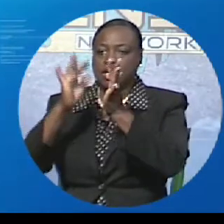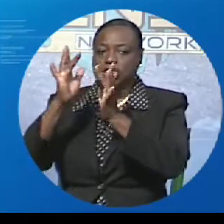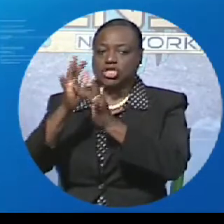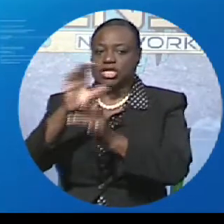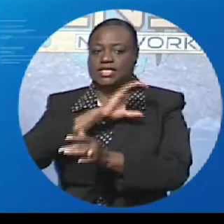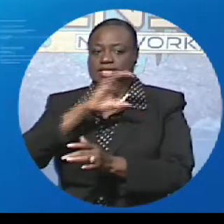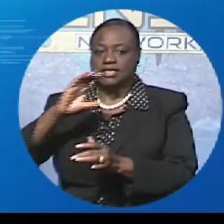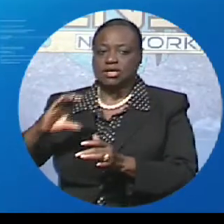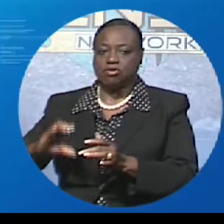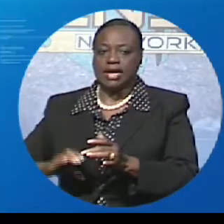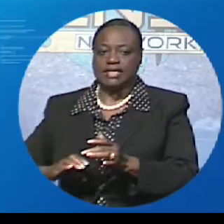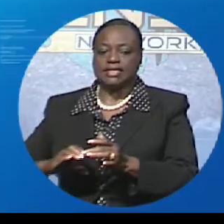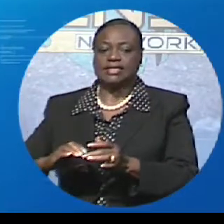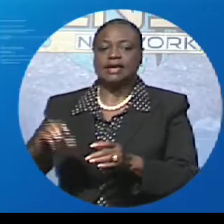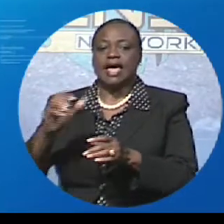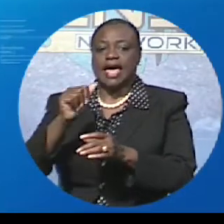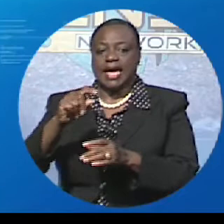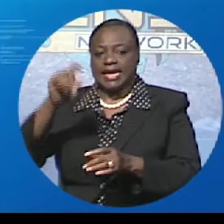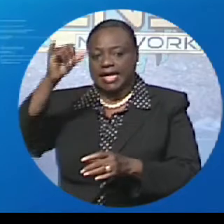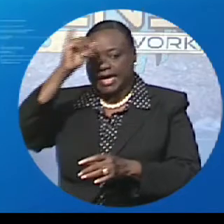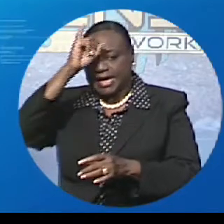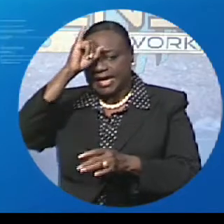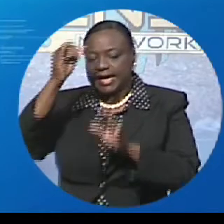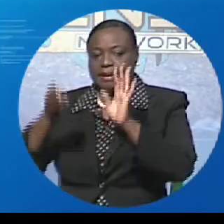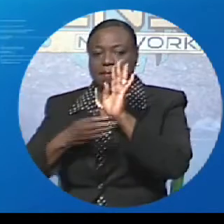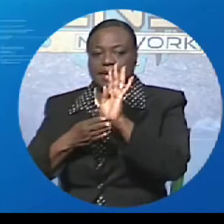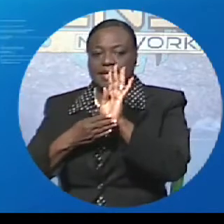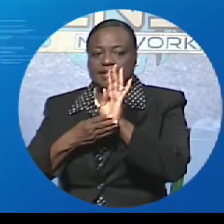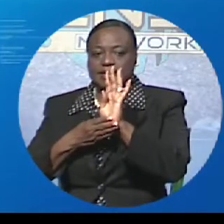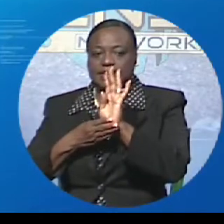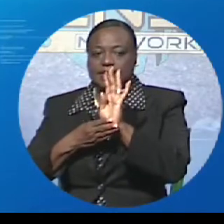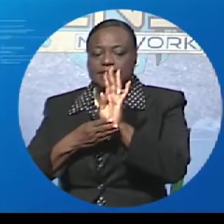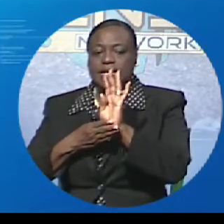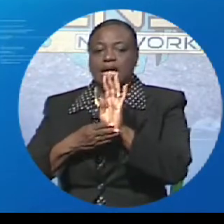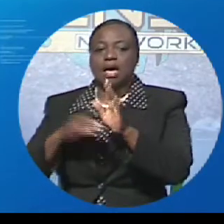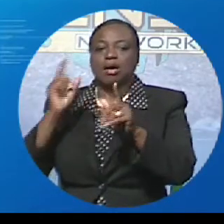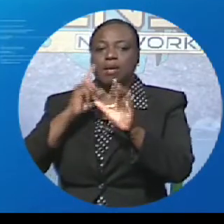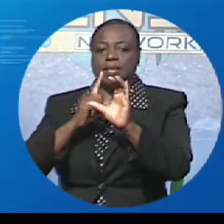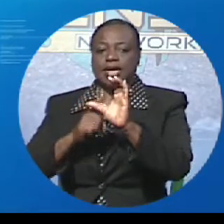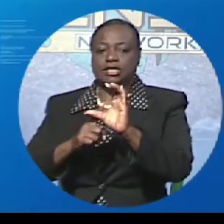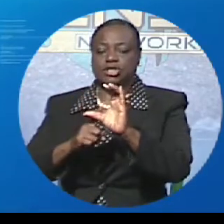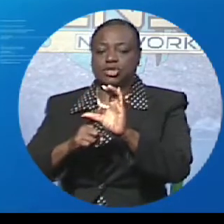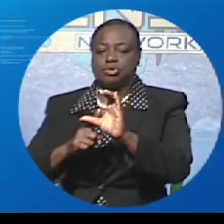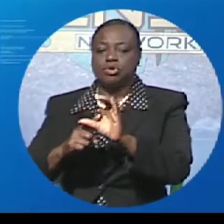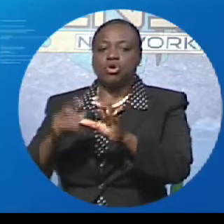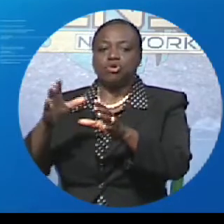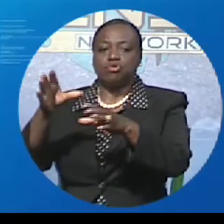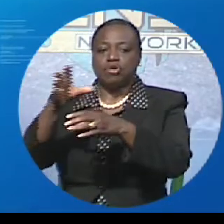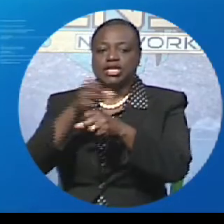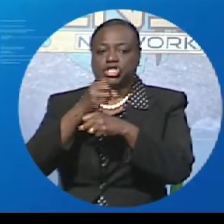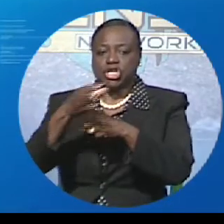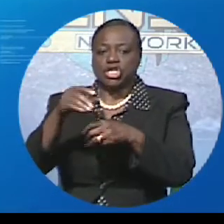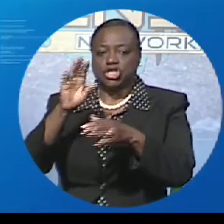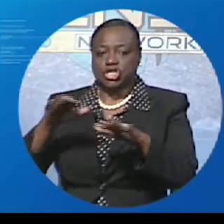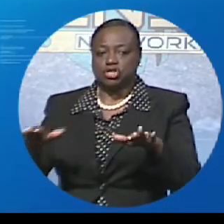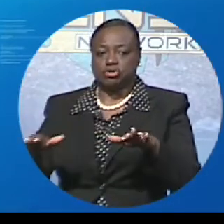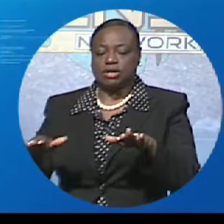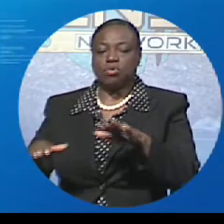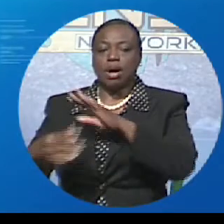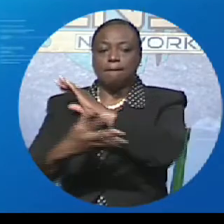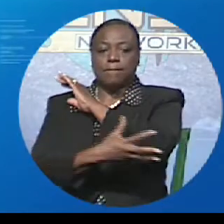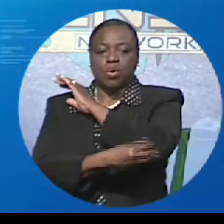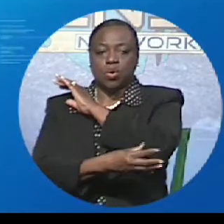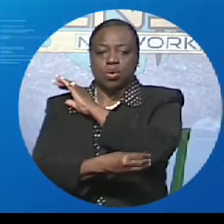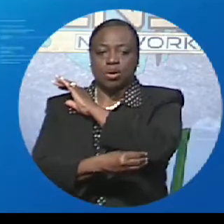Missions, an Indian-based nonprofit organization committed to reaching children affected by poverty, drug addiction, and other